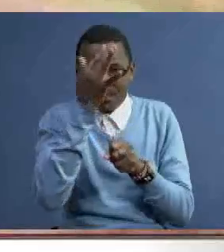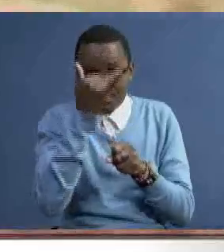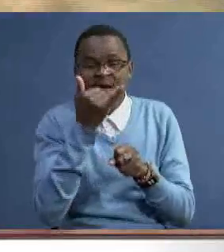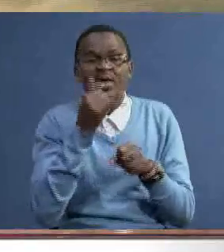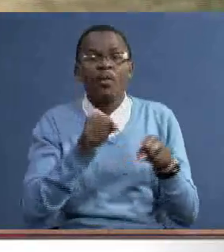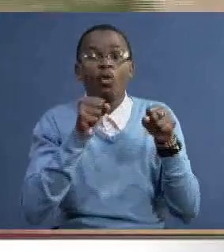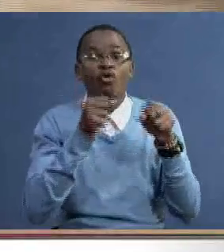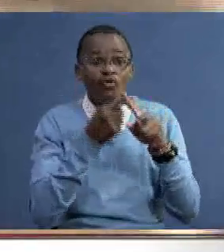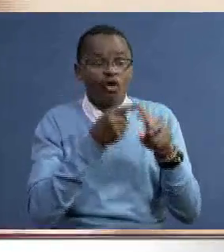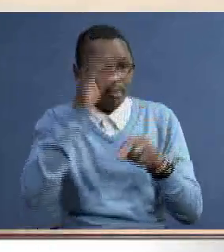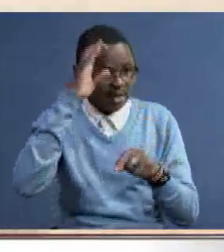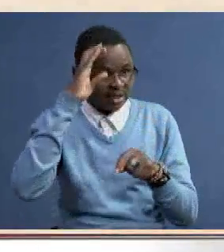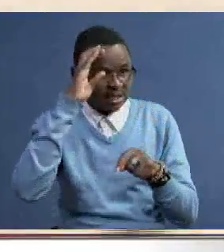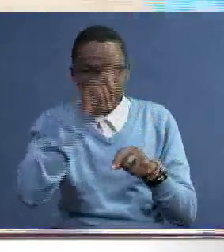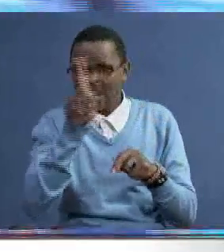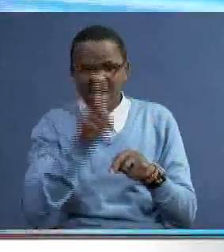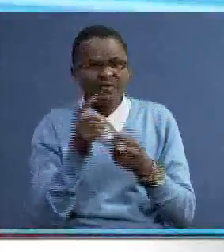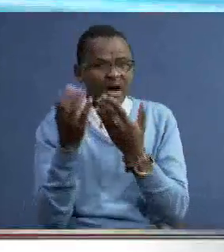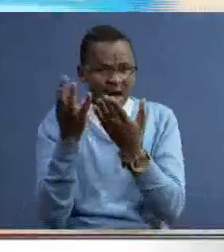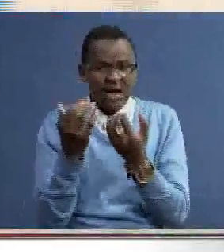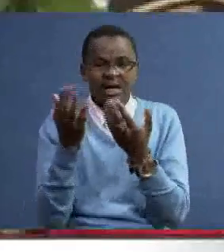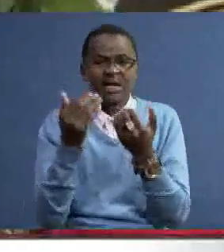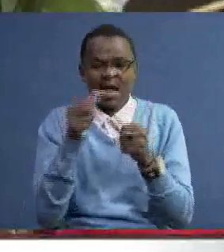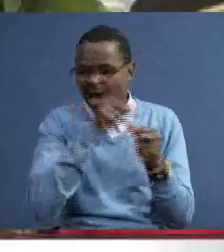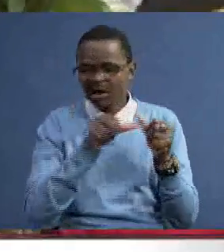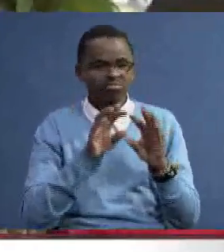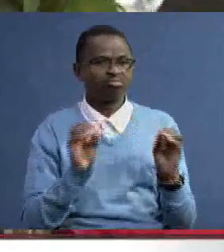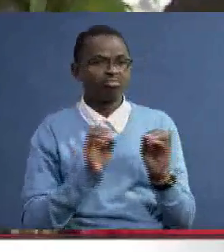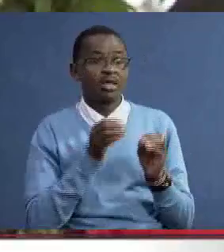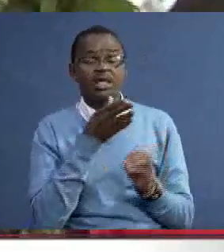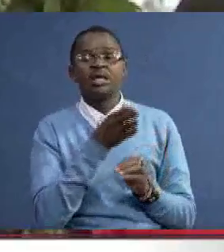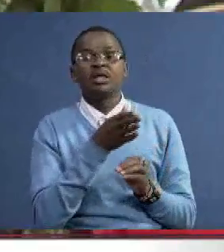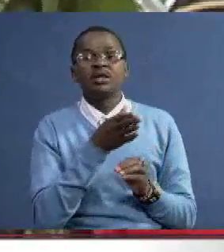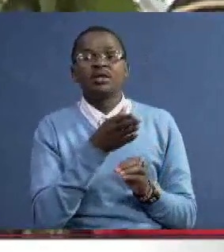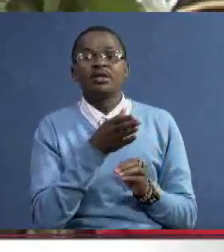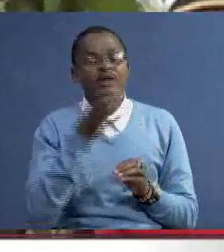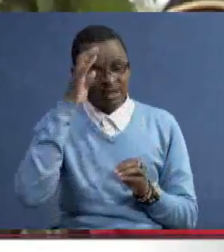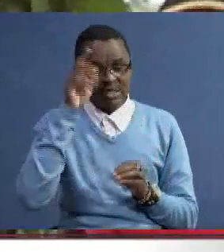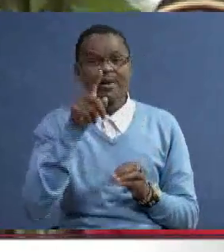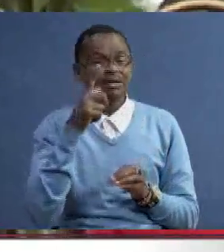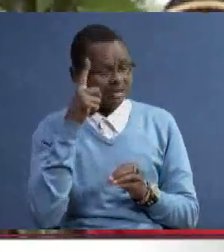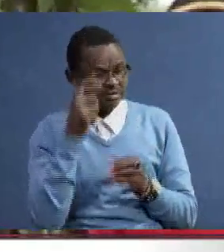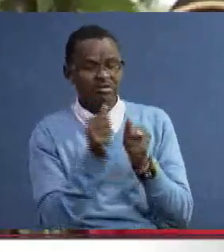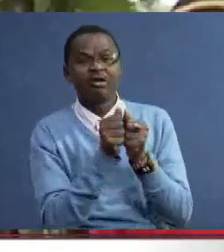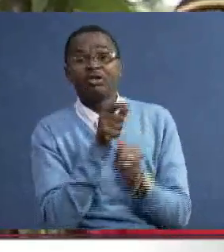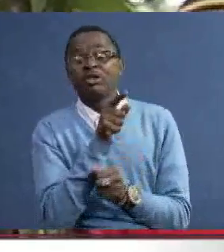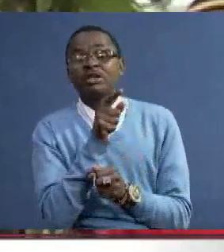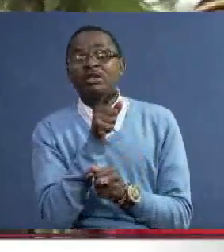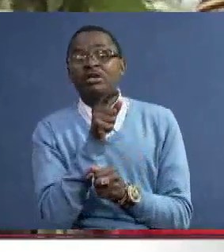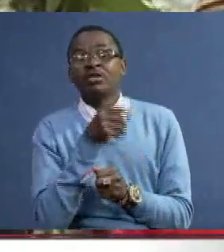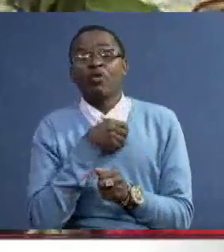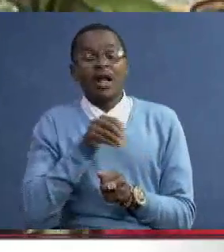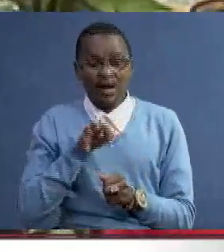bosses, a plea that never attracted any action. Hii rora, paka warale na yeye. Hizo marora zilikuwa